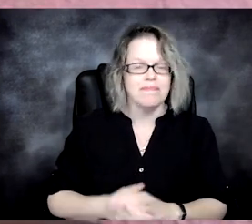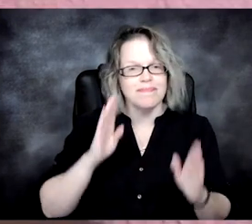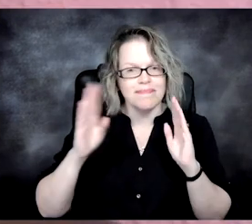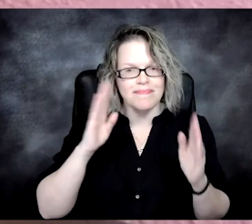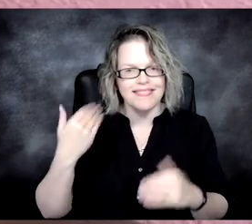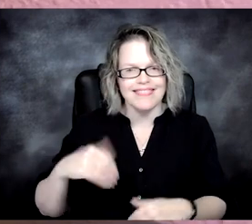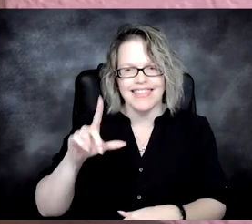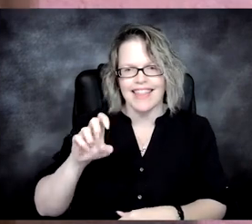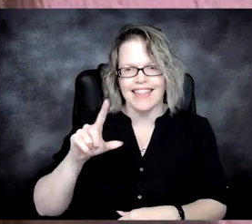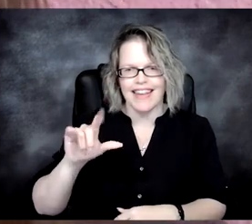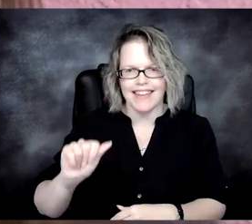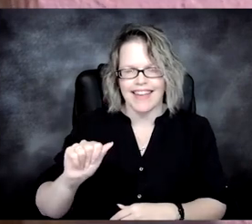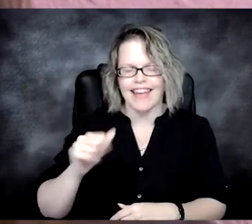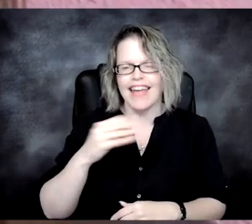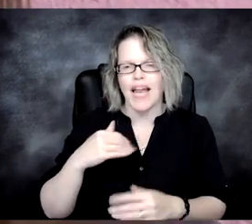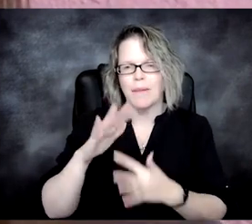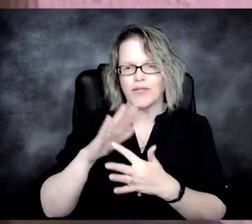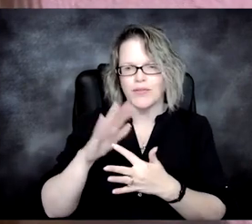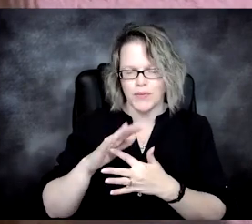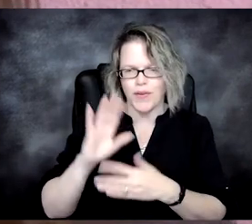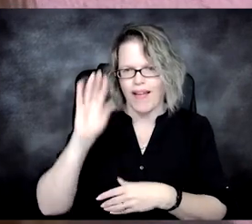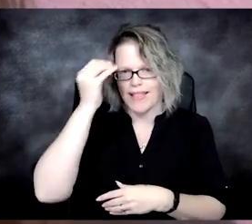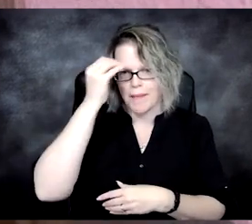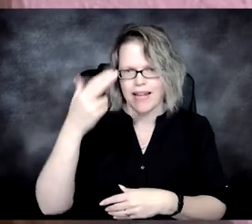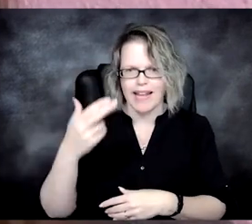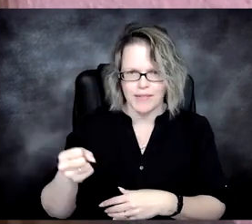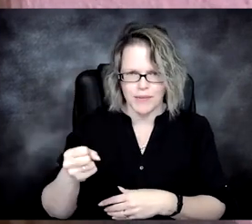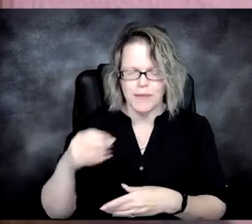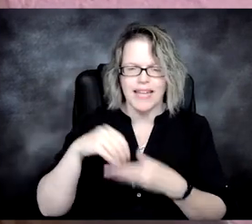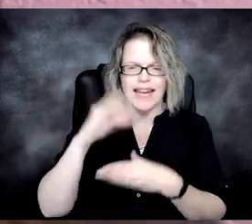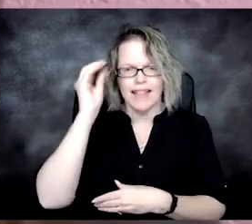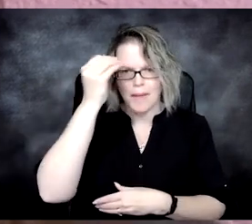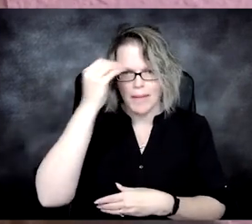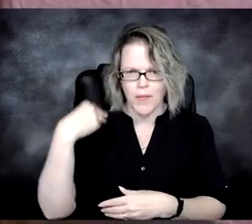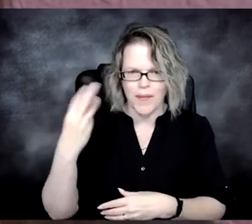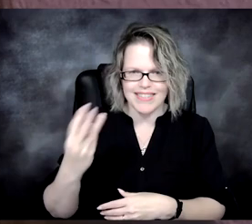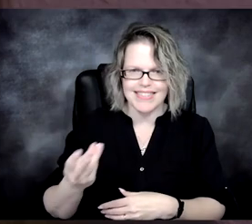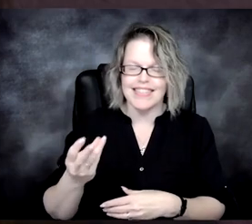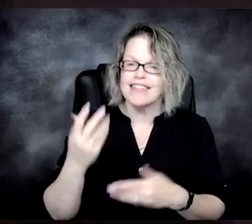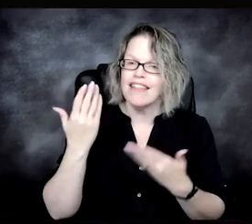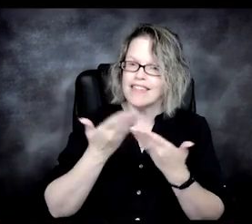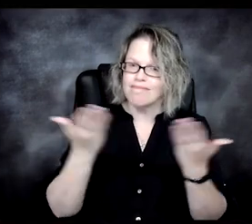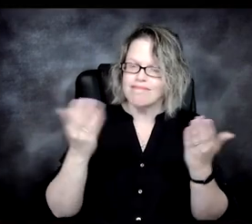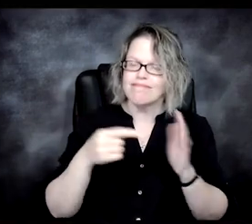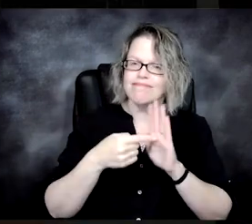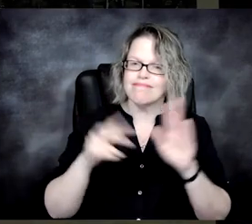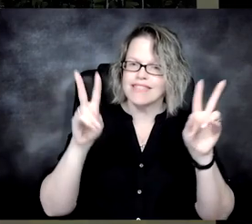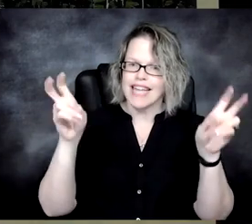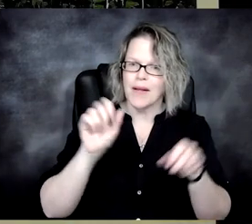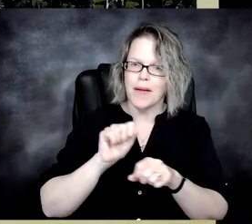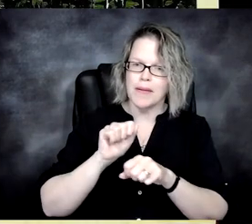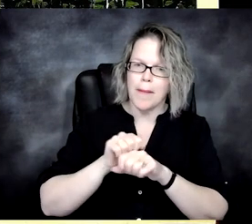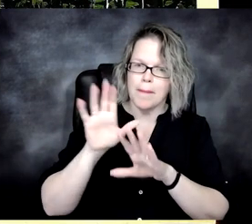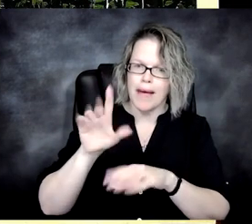Hello, my name is Layla Chavez, and I'm a junior at Olympia High School in Olympia, Washington. My piece titled Mount Tahoma was